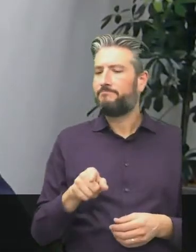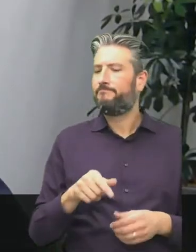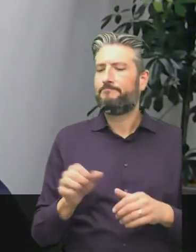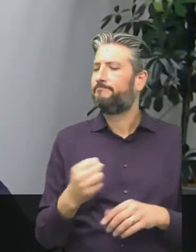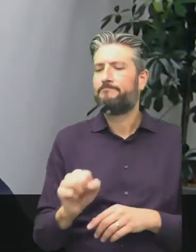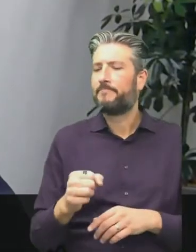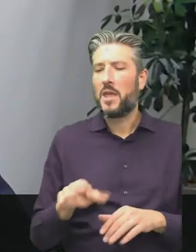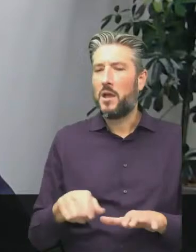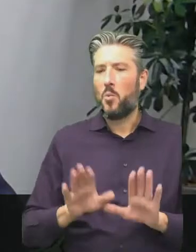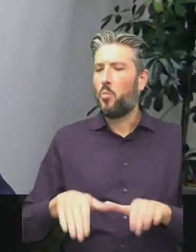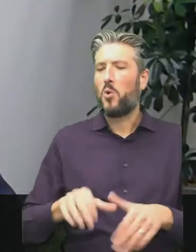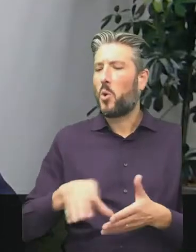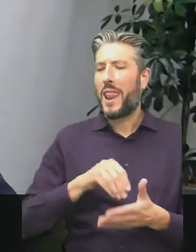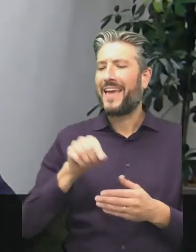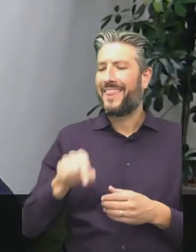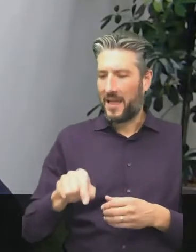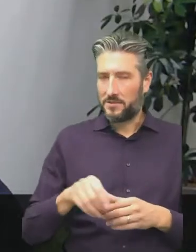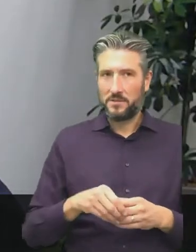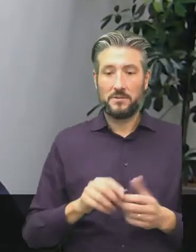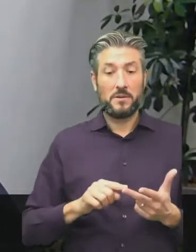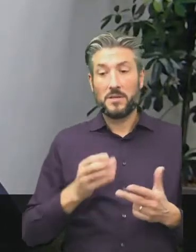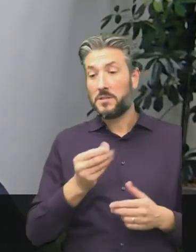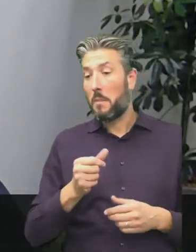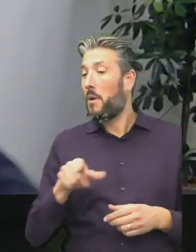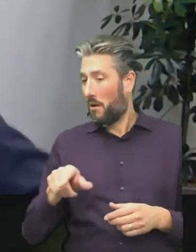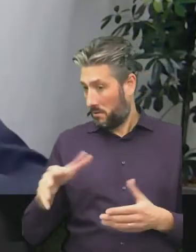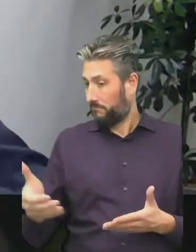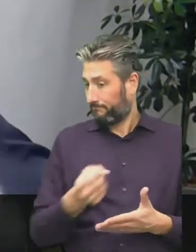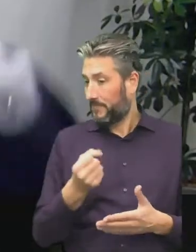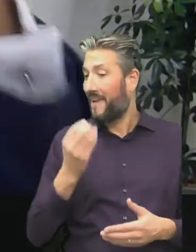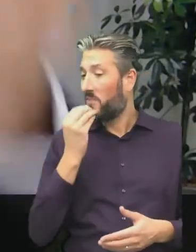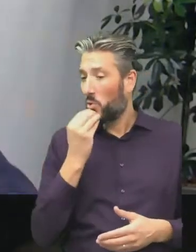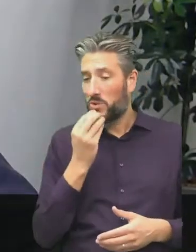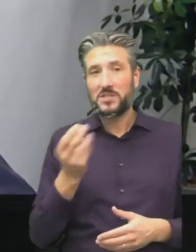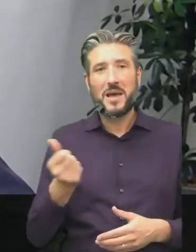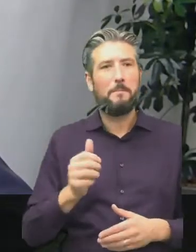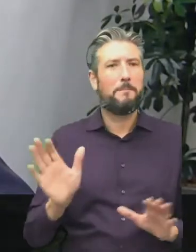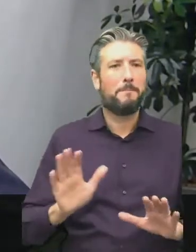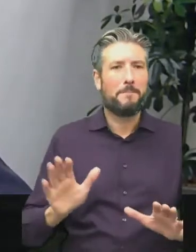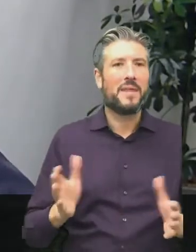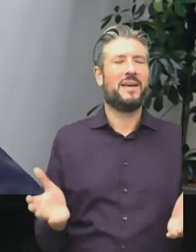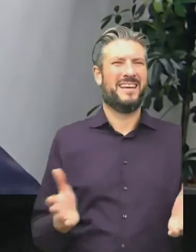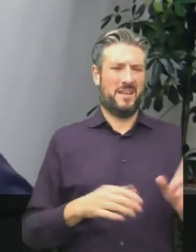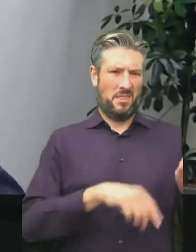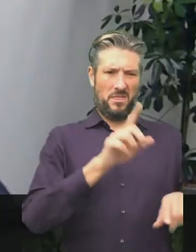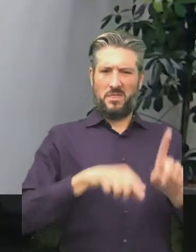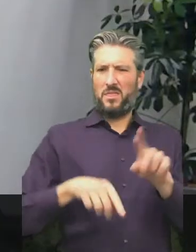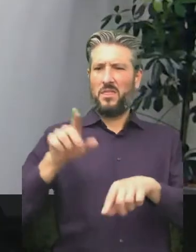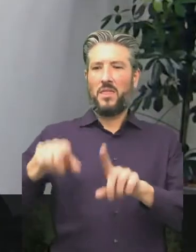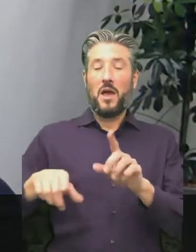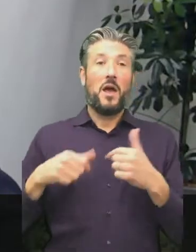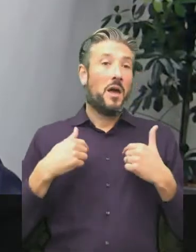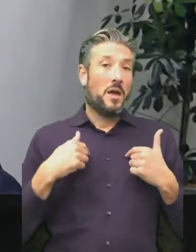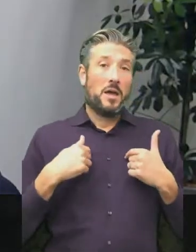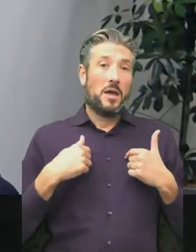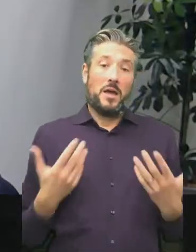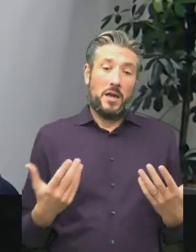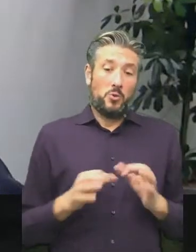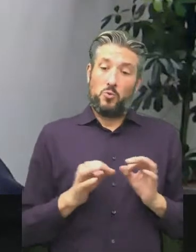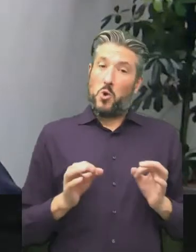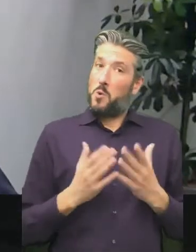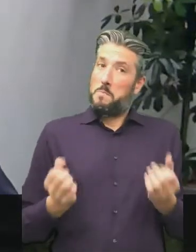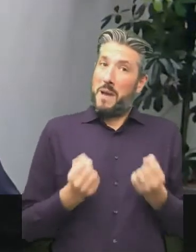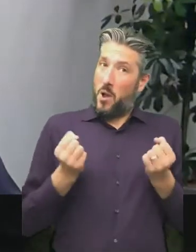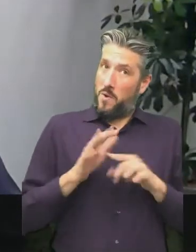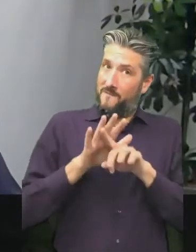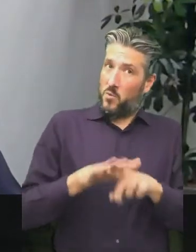as well. Christoph, what we've tried to do is, because we've got no powers over these boroughs, work with the boroughs to try and make sure